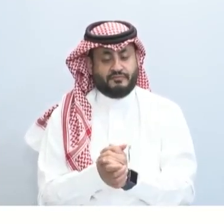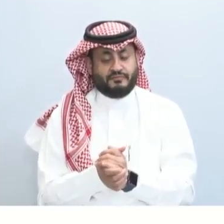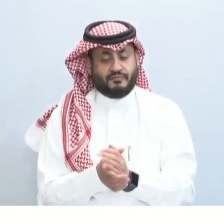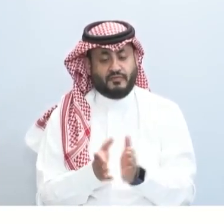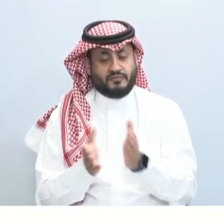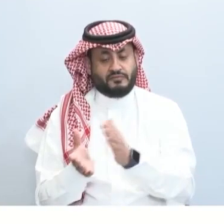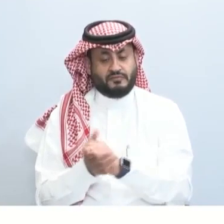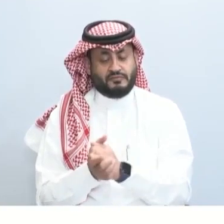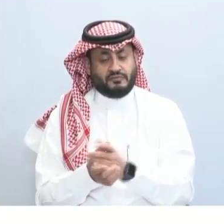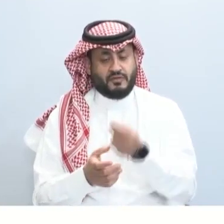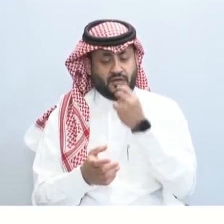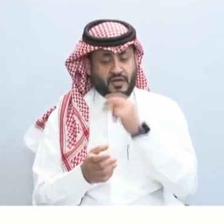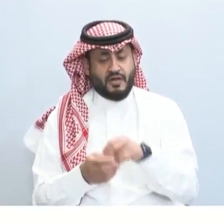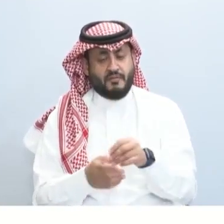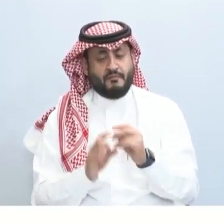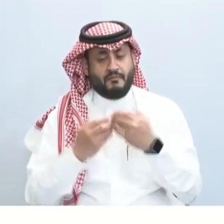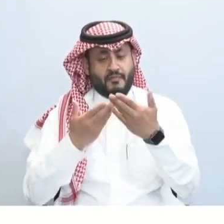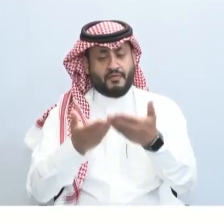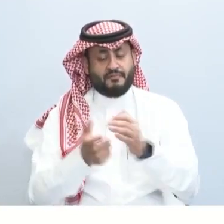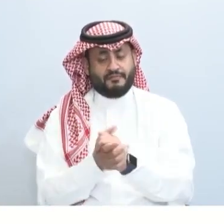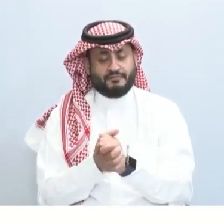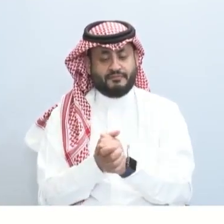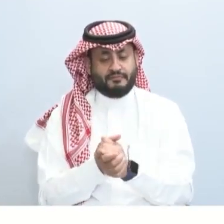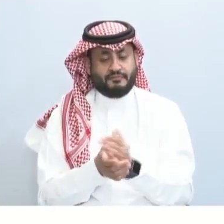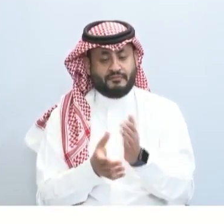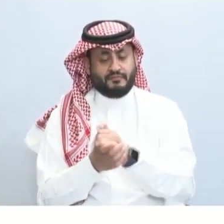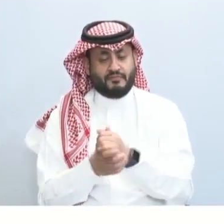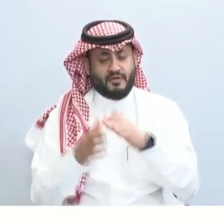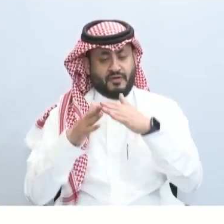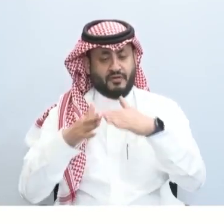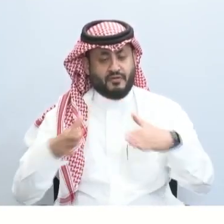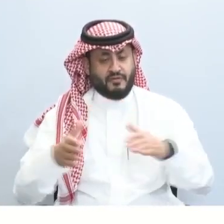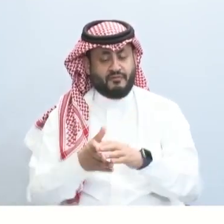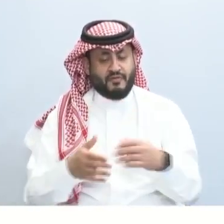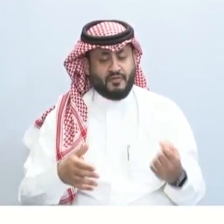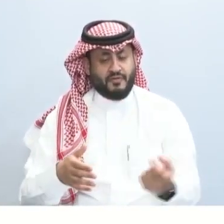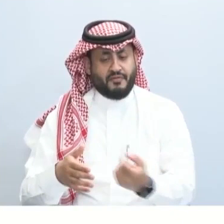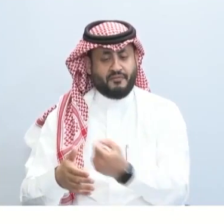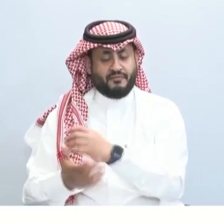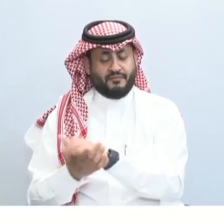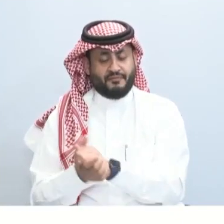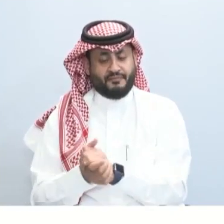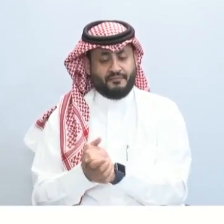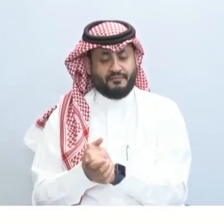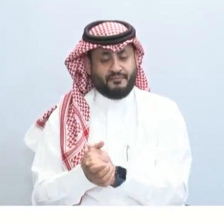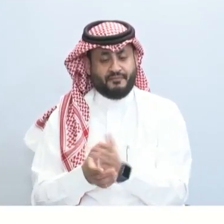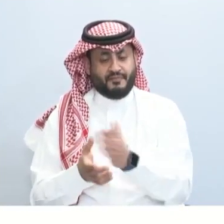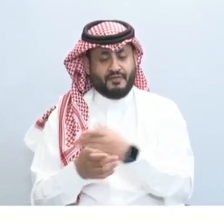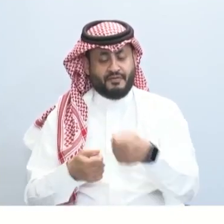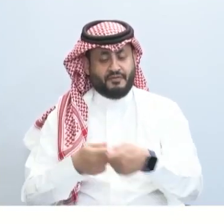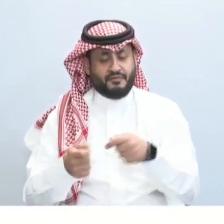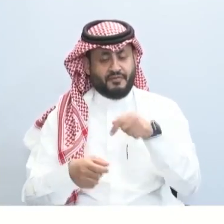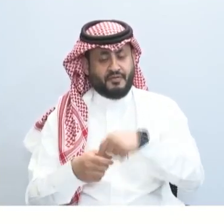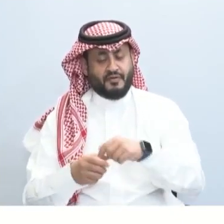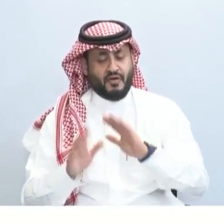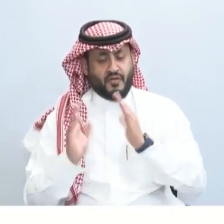even eat out or camp in the desert and shop at the